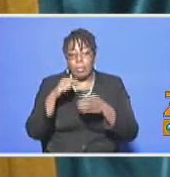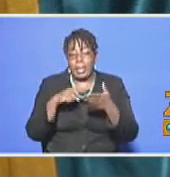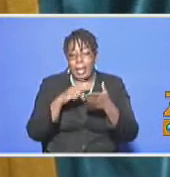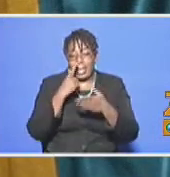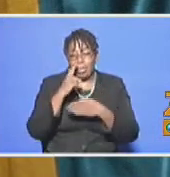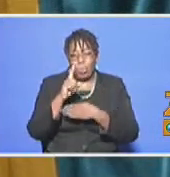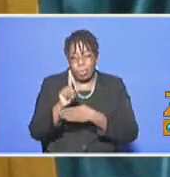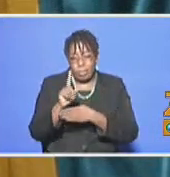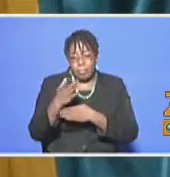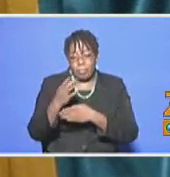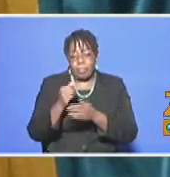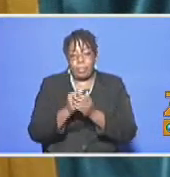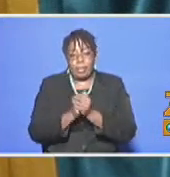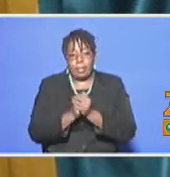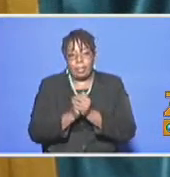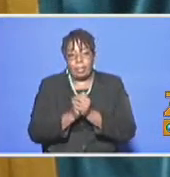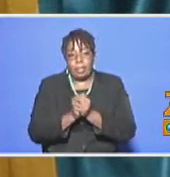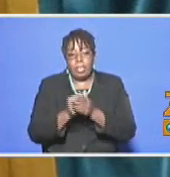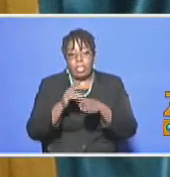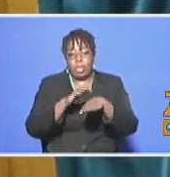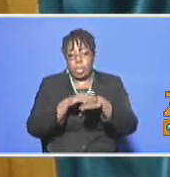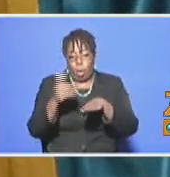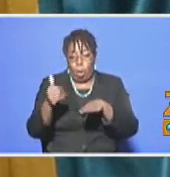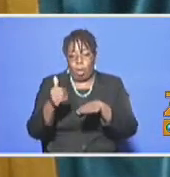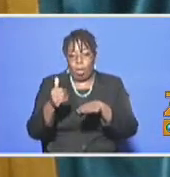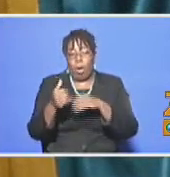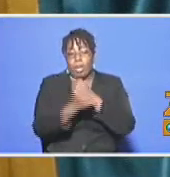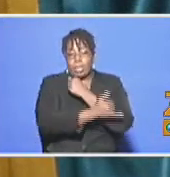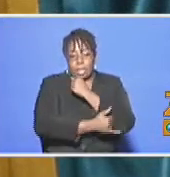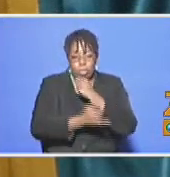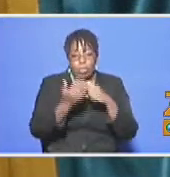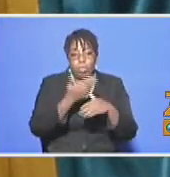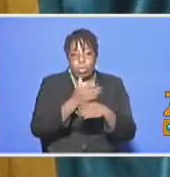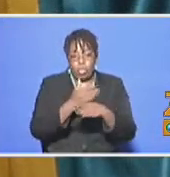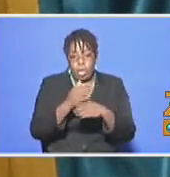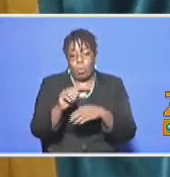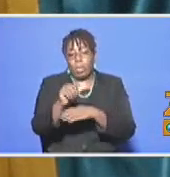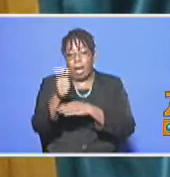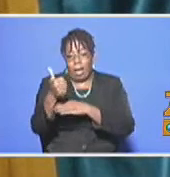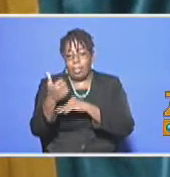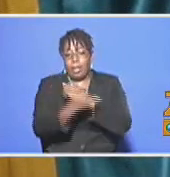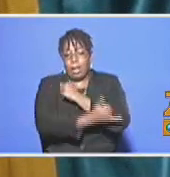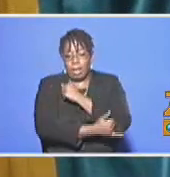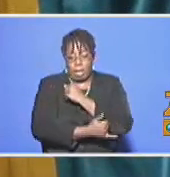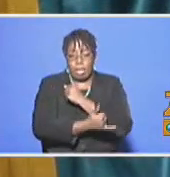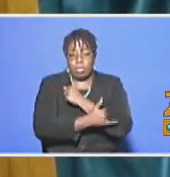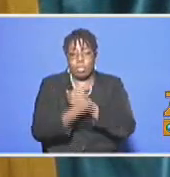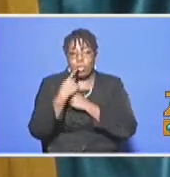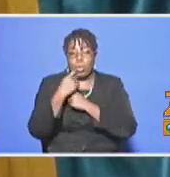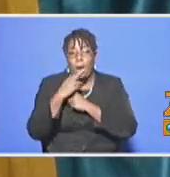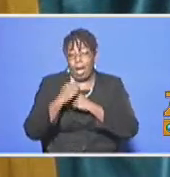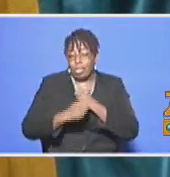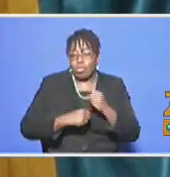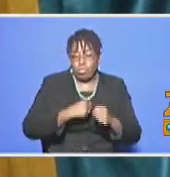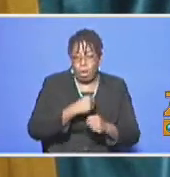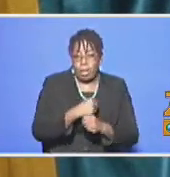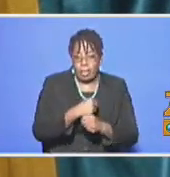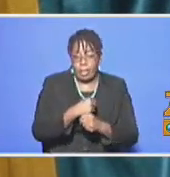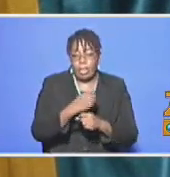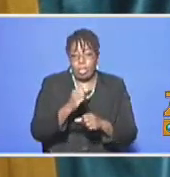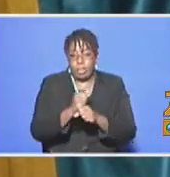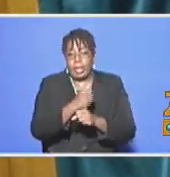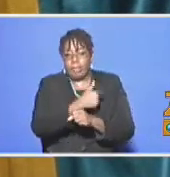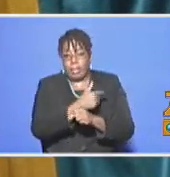as she continued to call on countries with wide access to share them with countries that continue to struggle. Cleopatra Murphy has